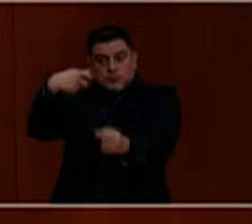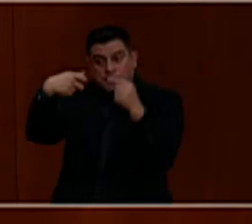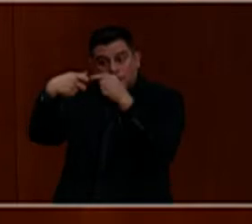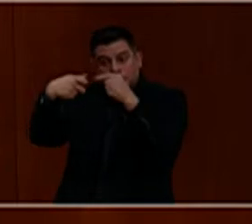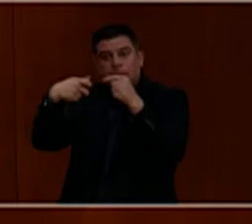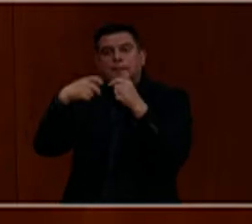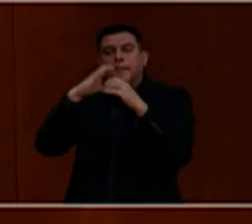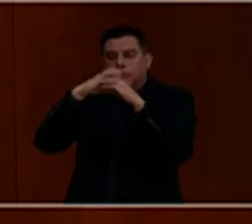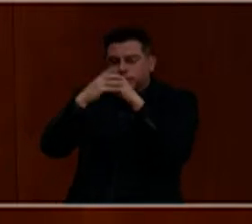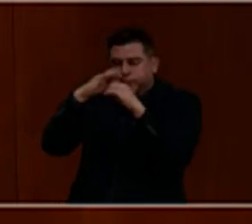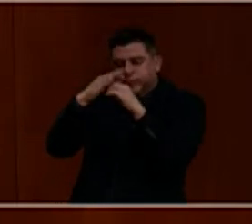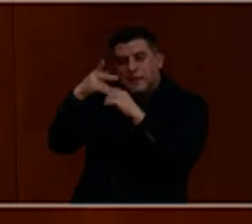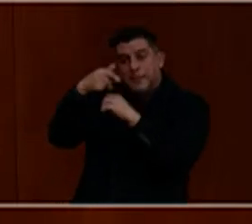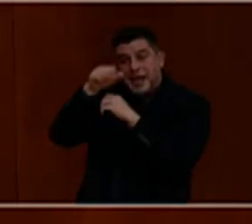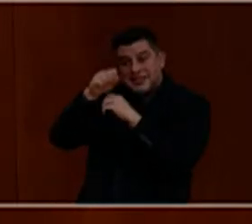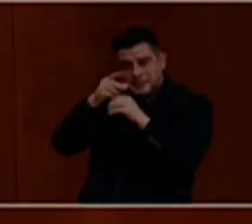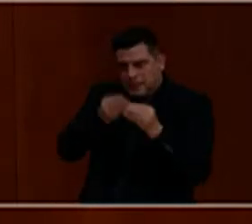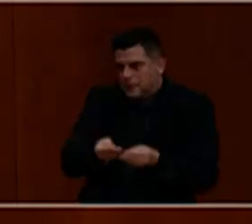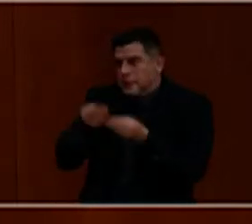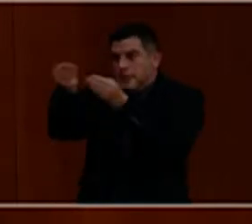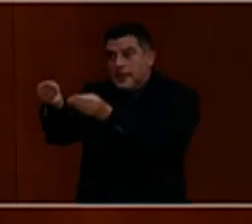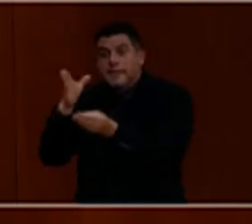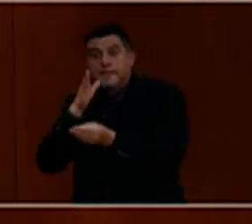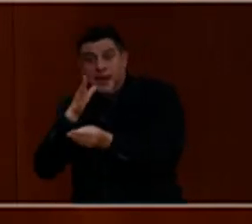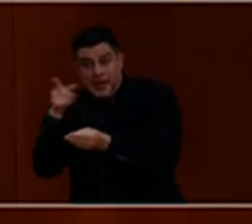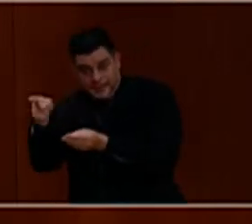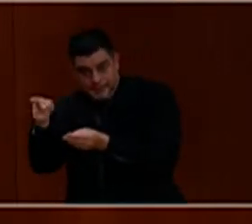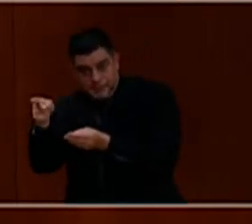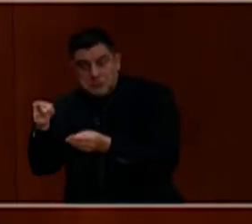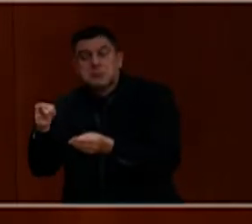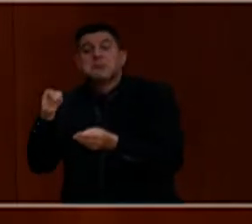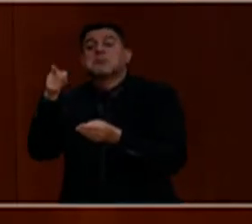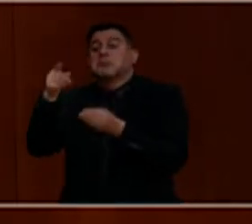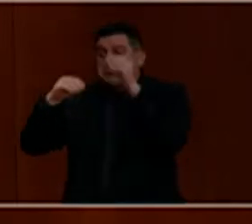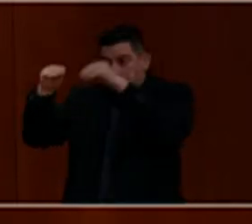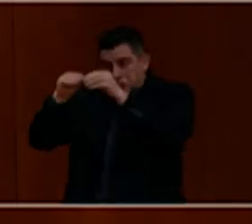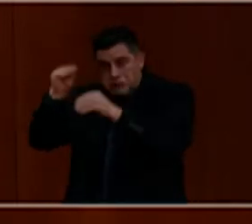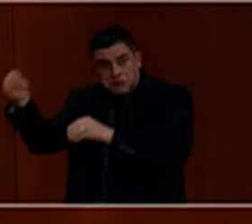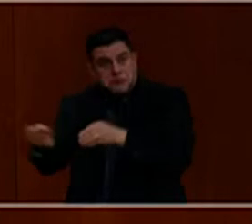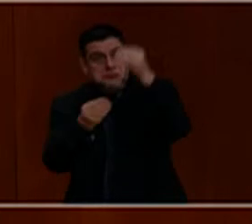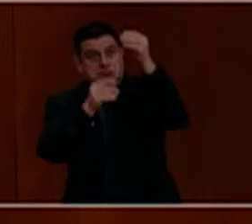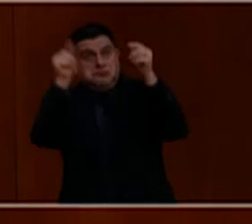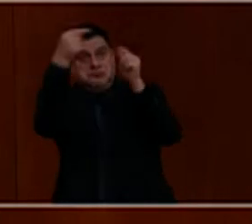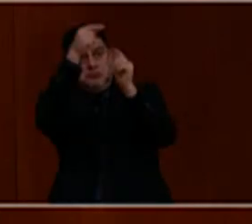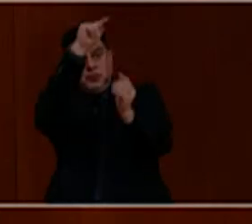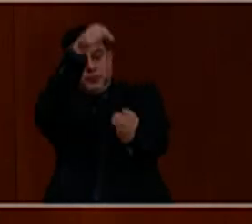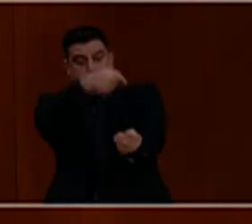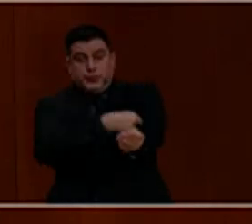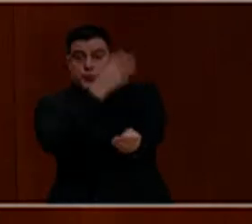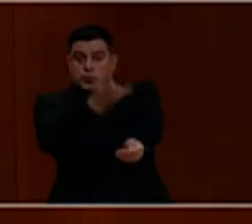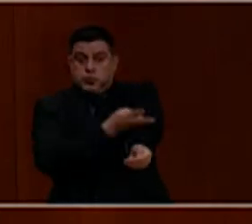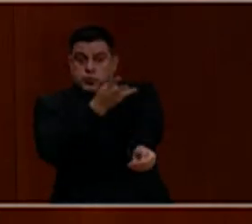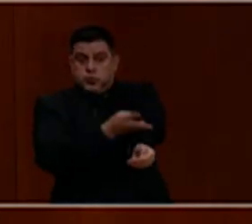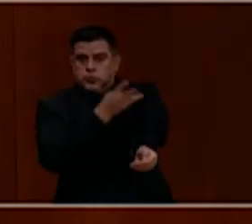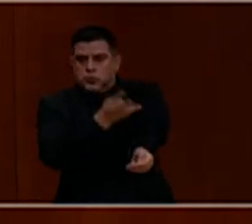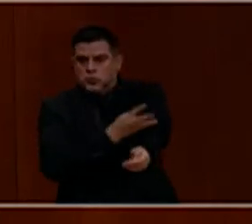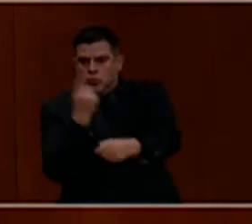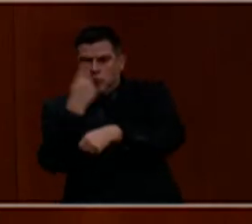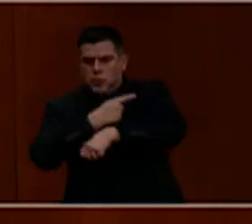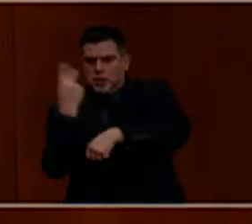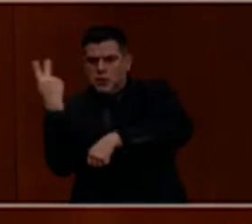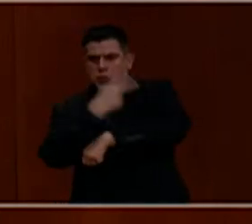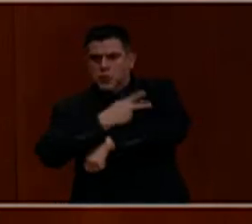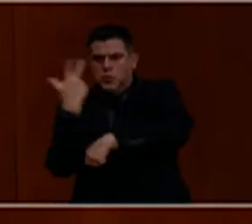home. And it is crazy when we think back about the fact that on Sunday and Monday, the siblings